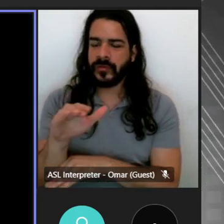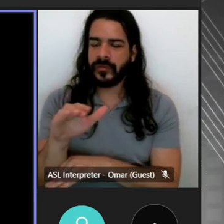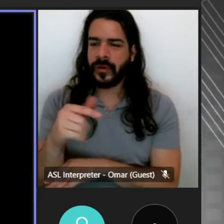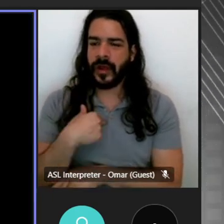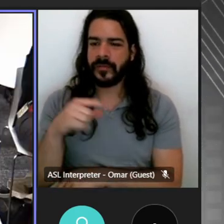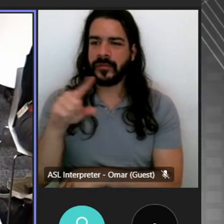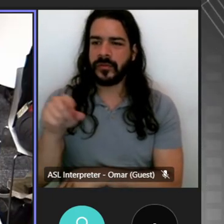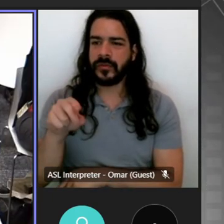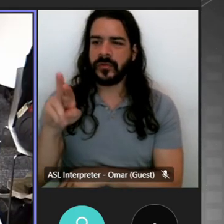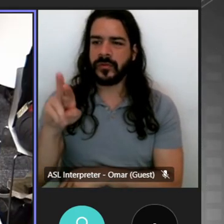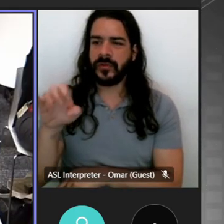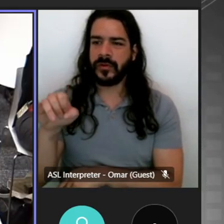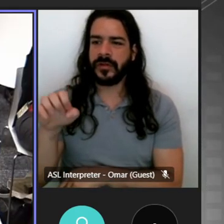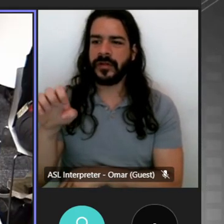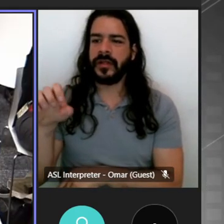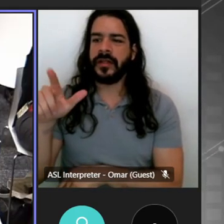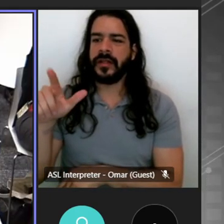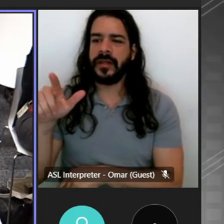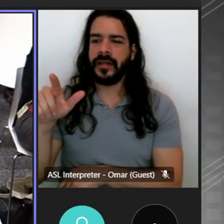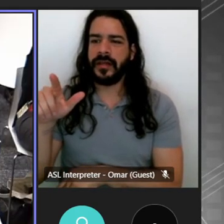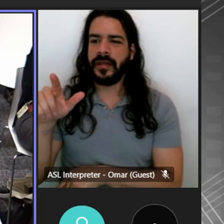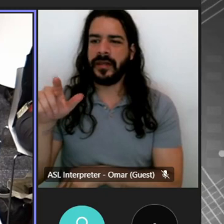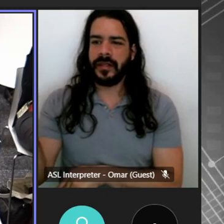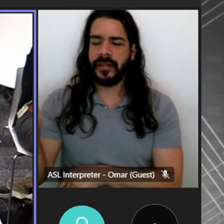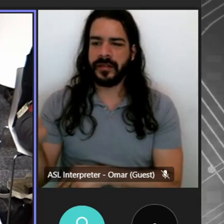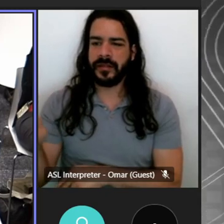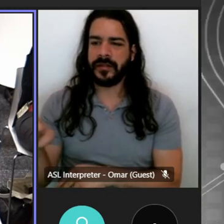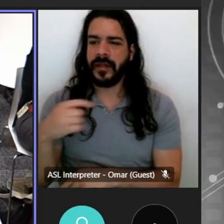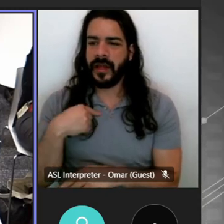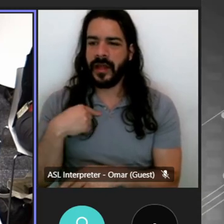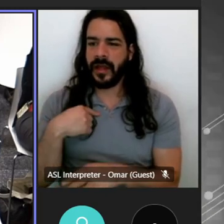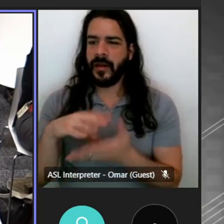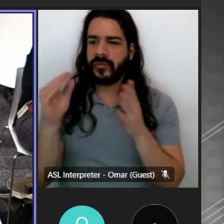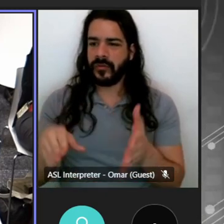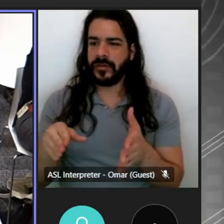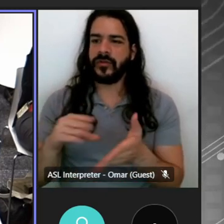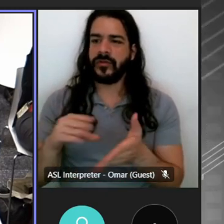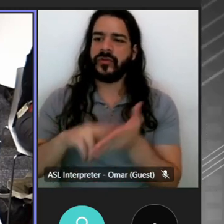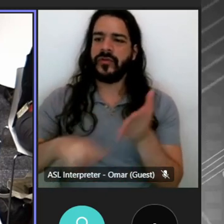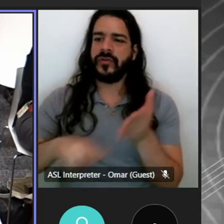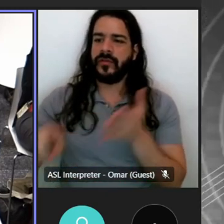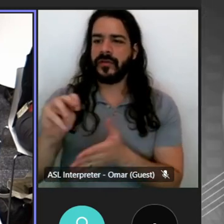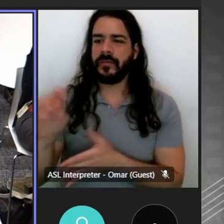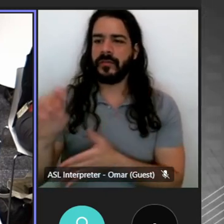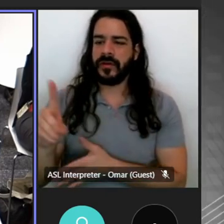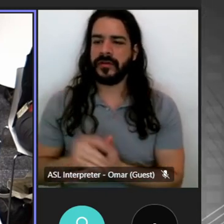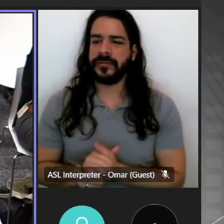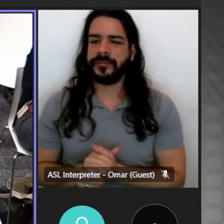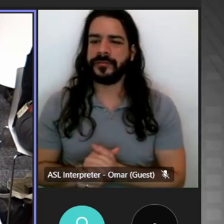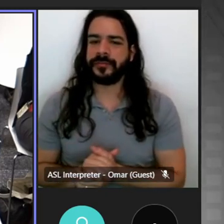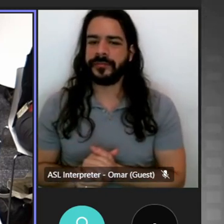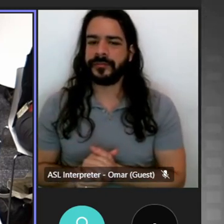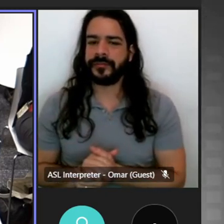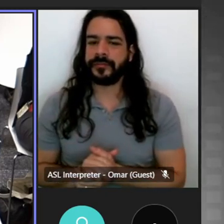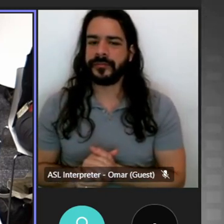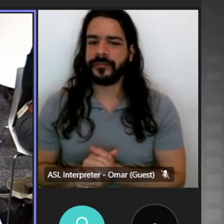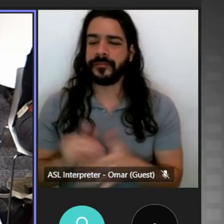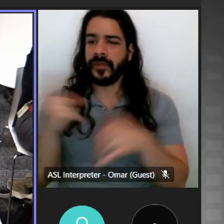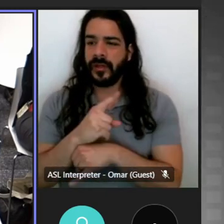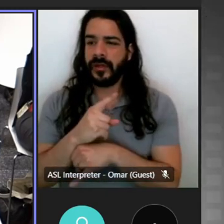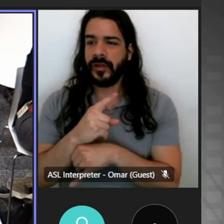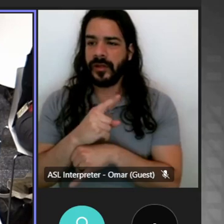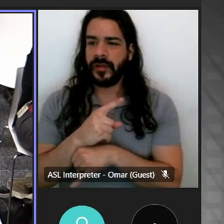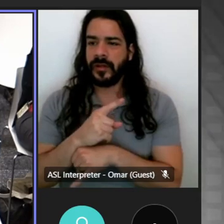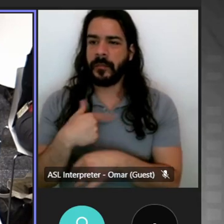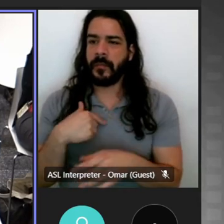Good afternoon. I'm Zuri Lee, and I'm a resident of the Prince George's County, also a student at the University of Maryland. So